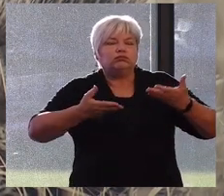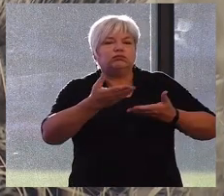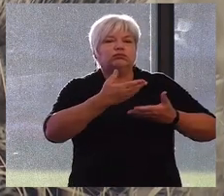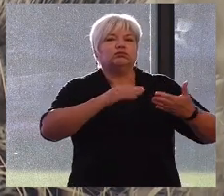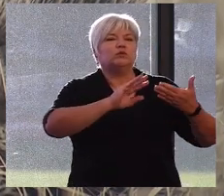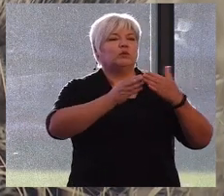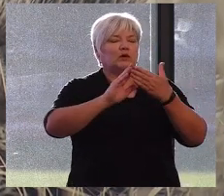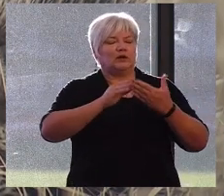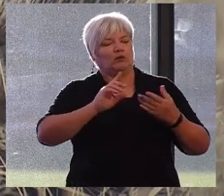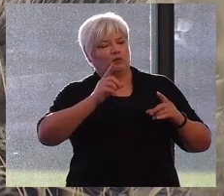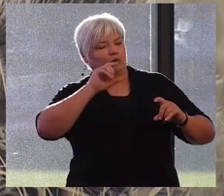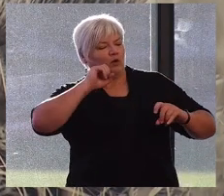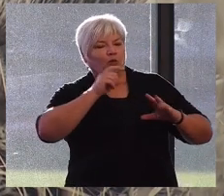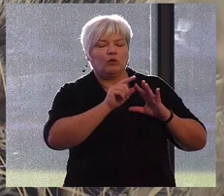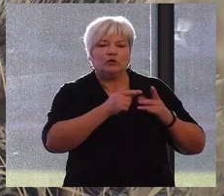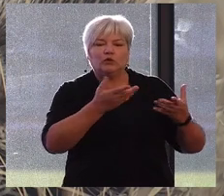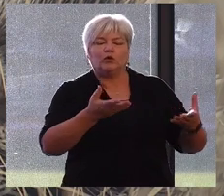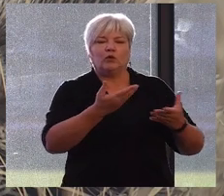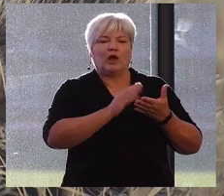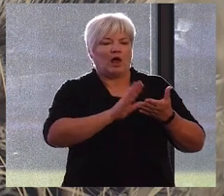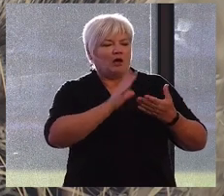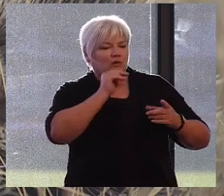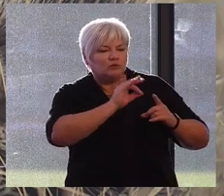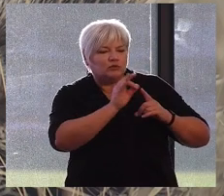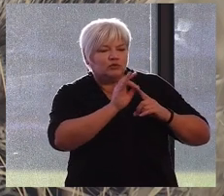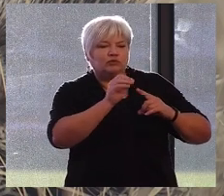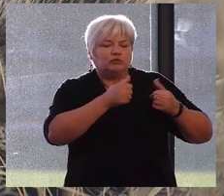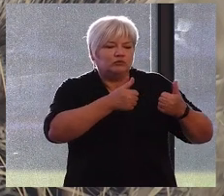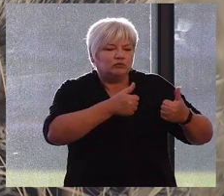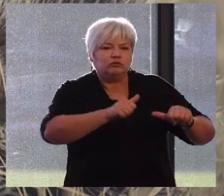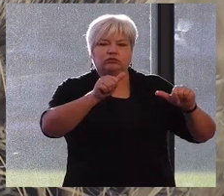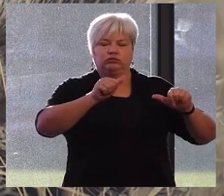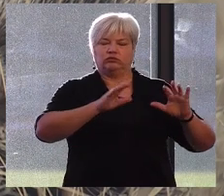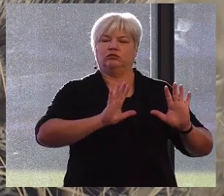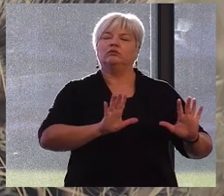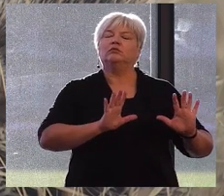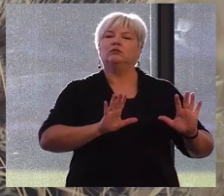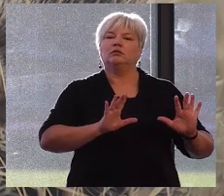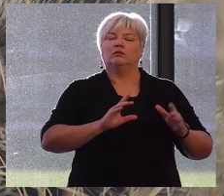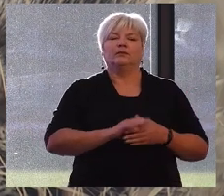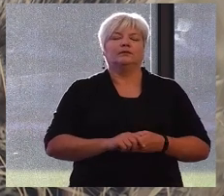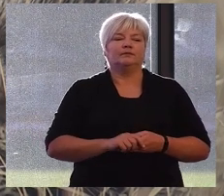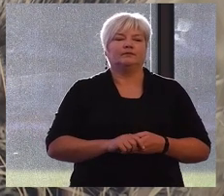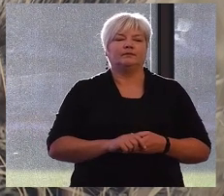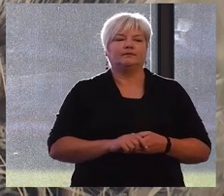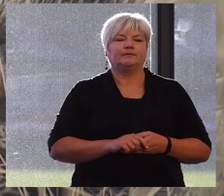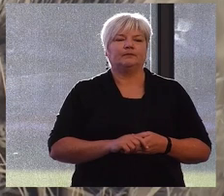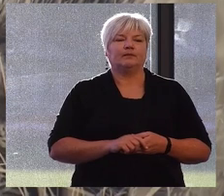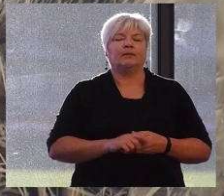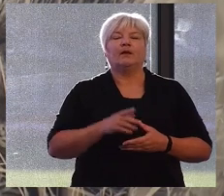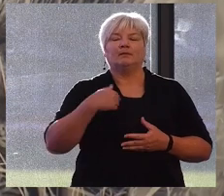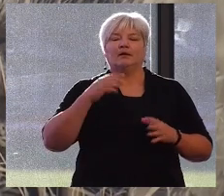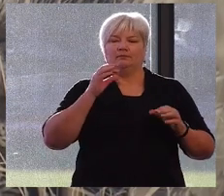in that area and how we make the best use of that incredible gift of that land.